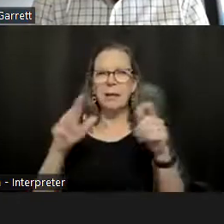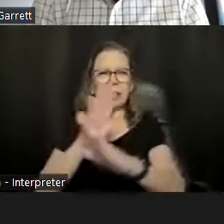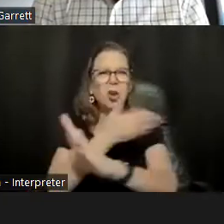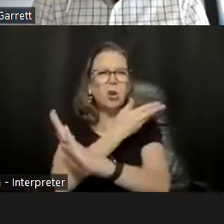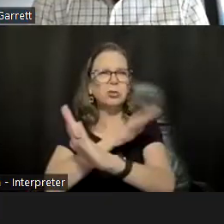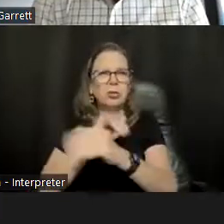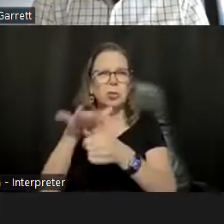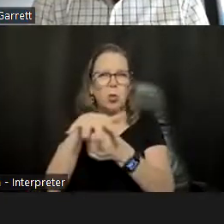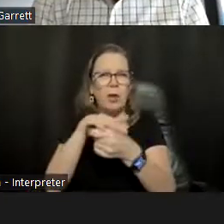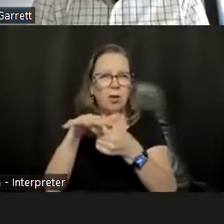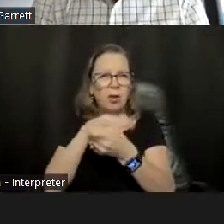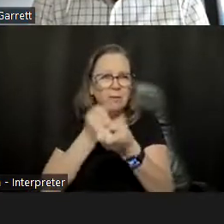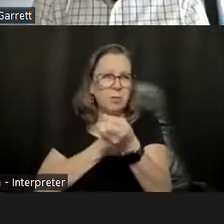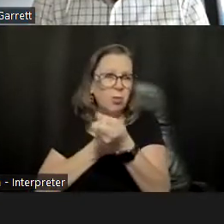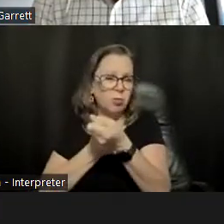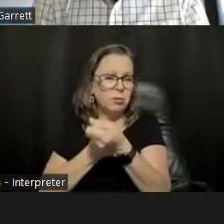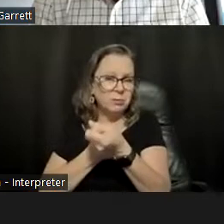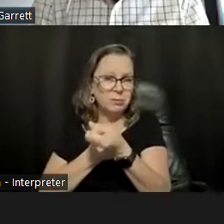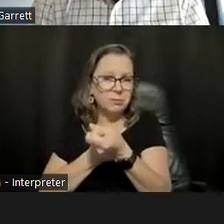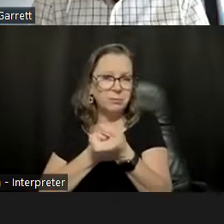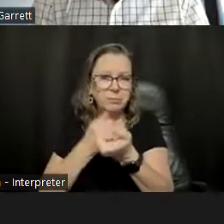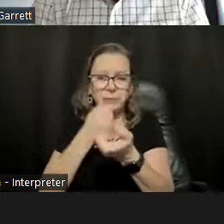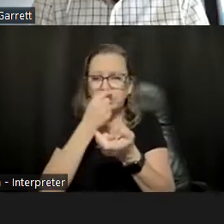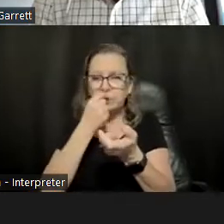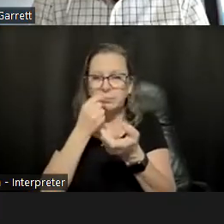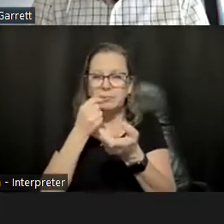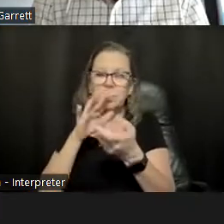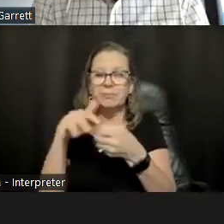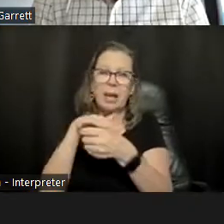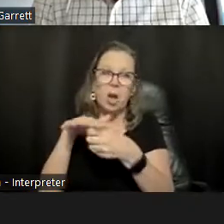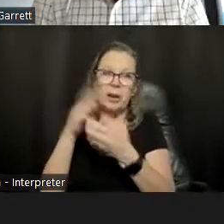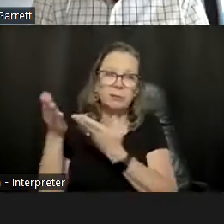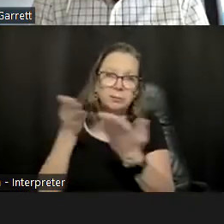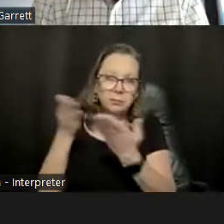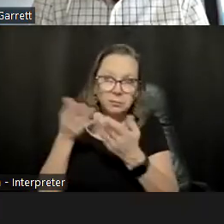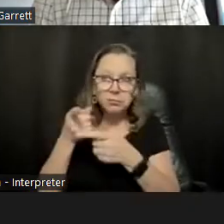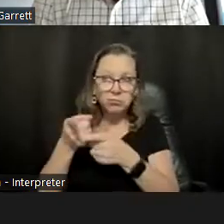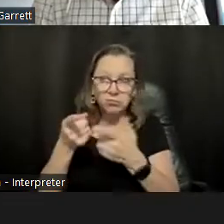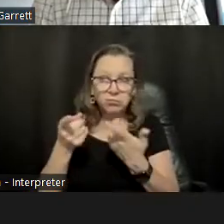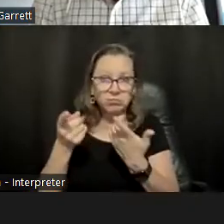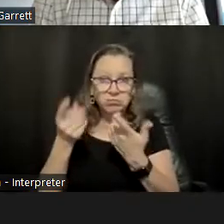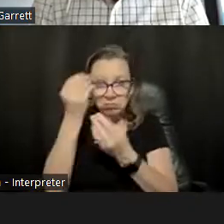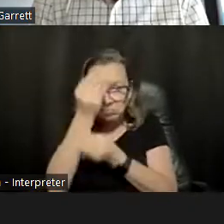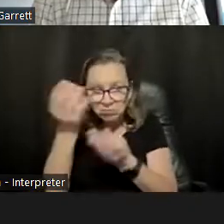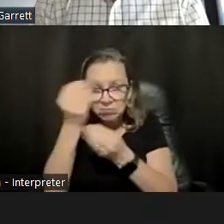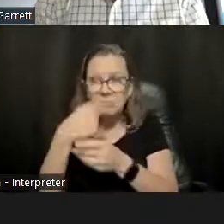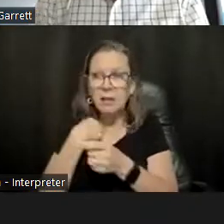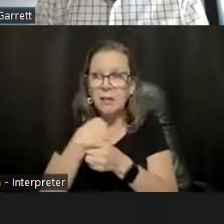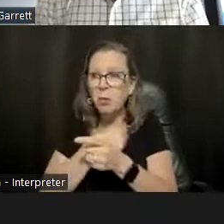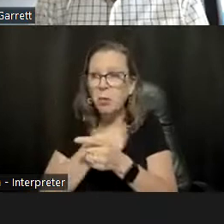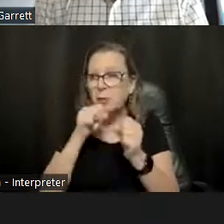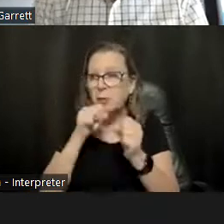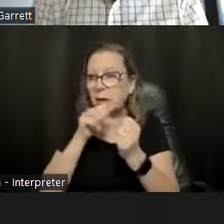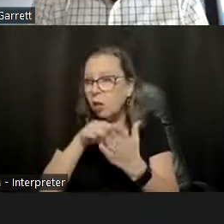your area of support or area of service that that you would like to share that we could learn